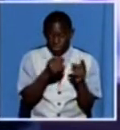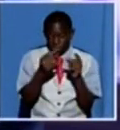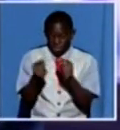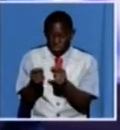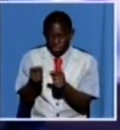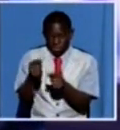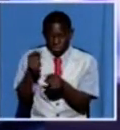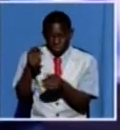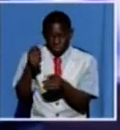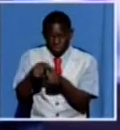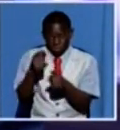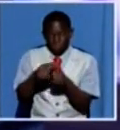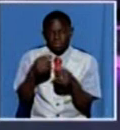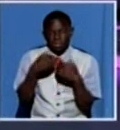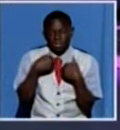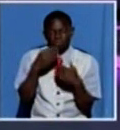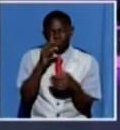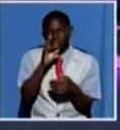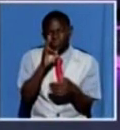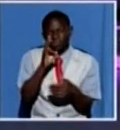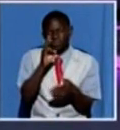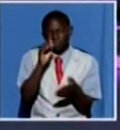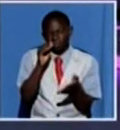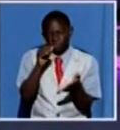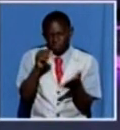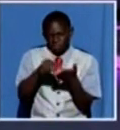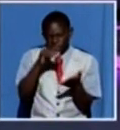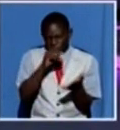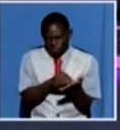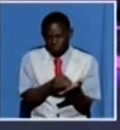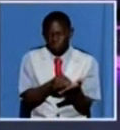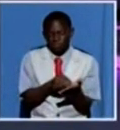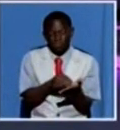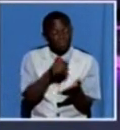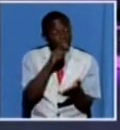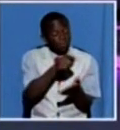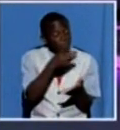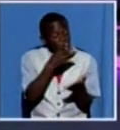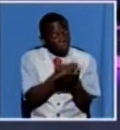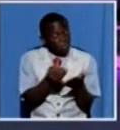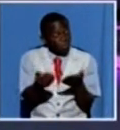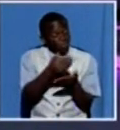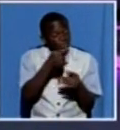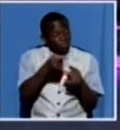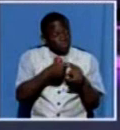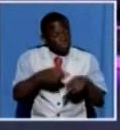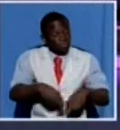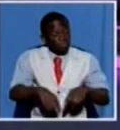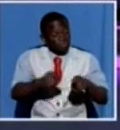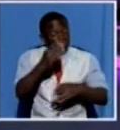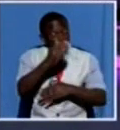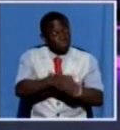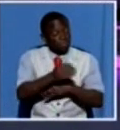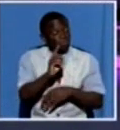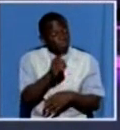797 Where million has that kwacha. money gone? I'm coming to What that. have you used it for? And from January to November 2018, we've raised in excess